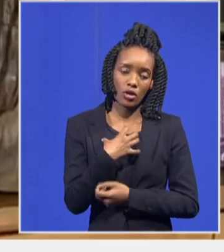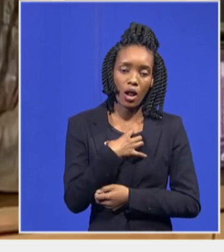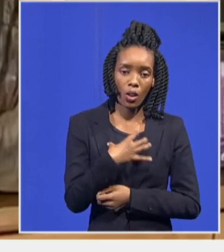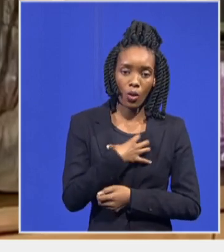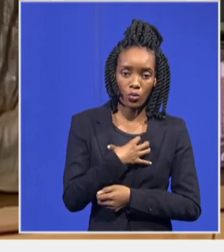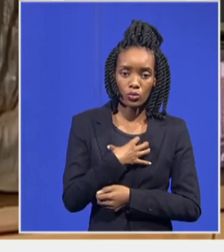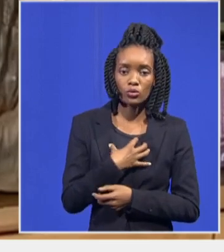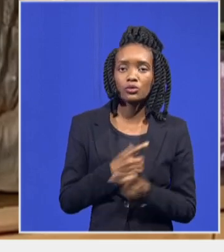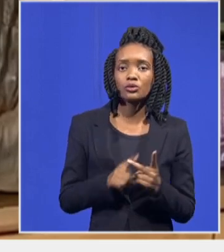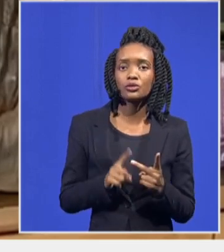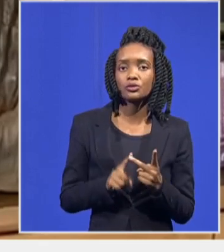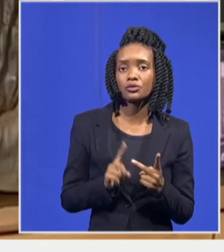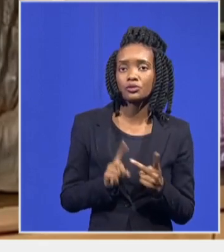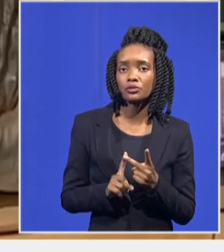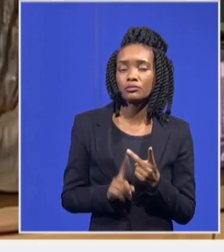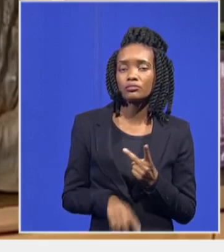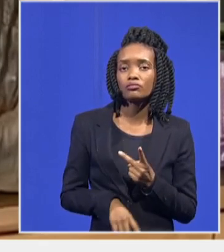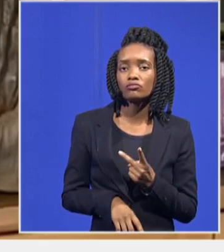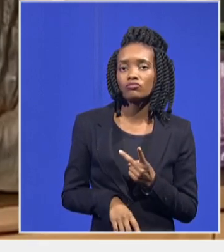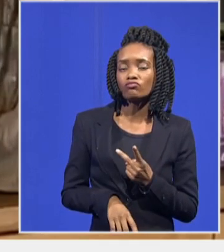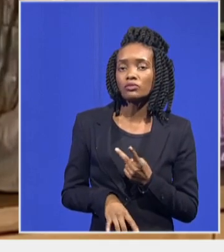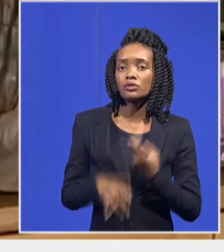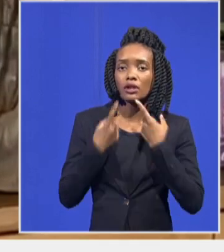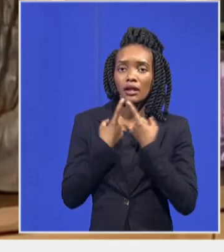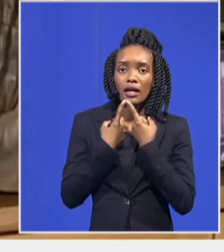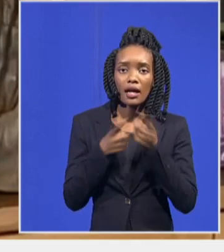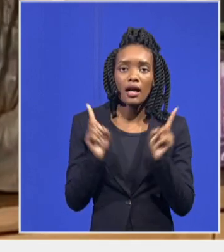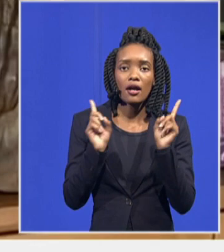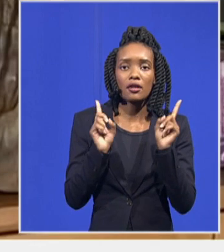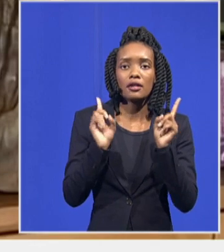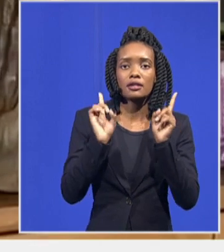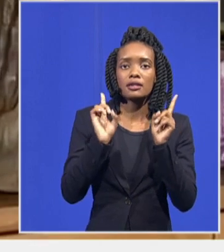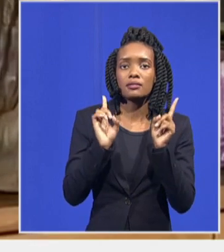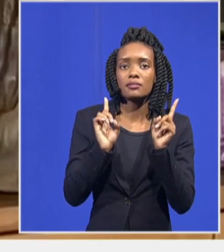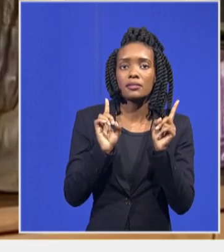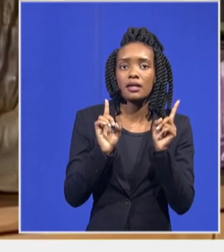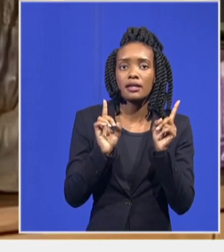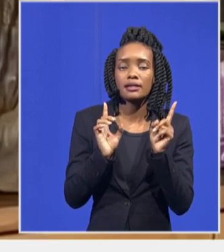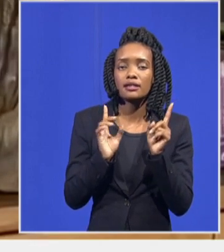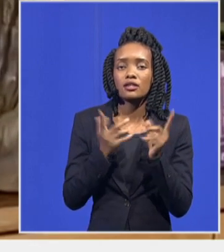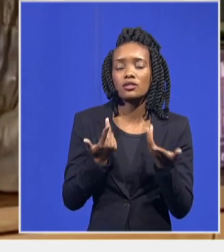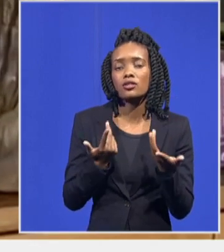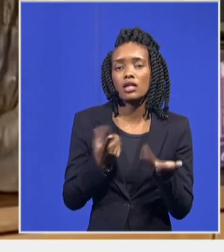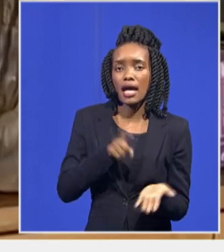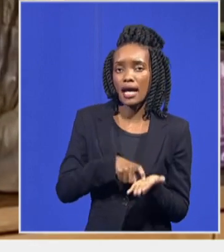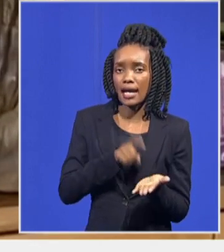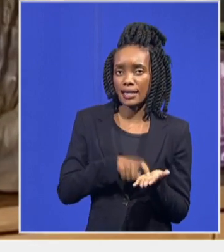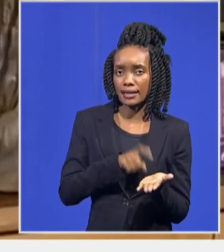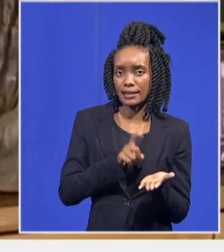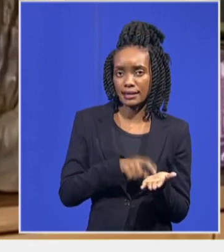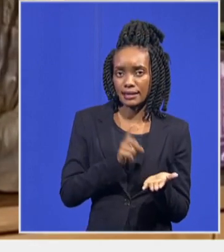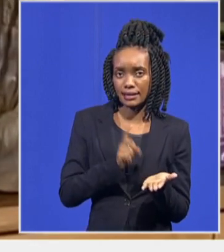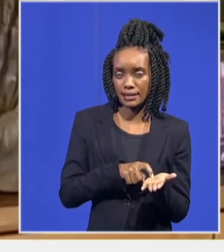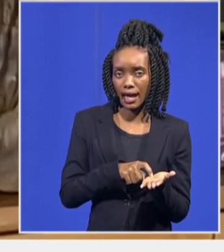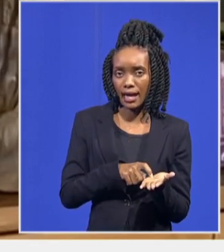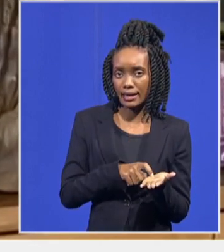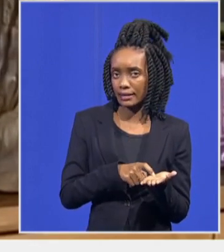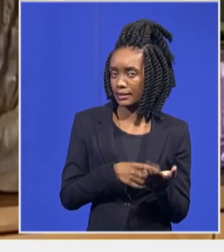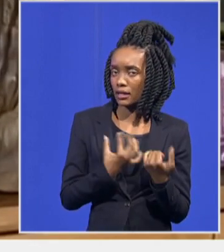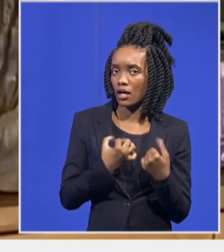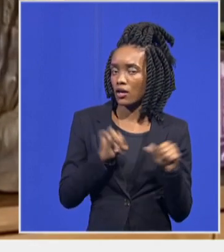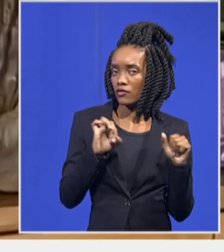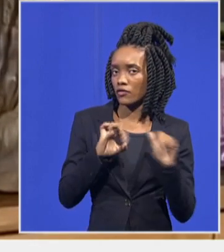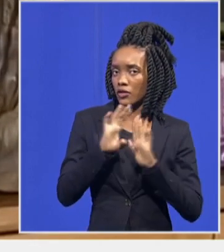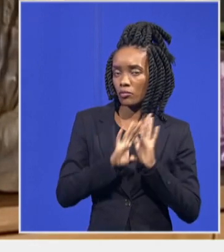then relates to the announcement of the debt relief program by the Minister